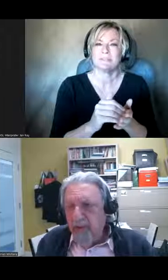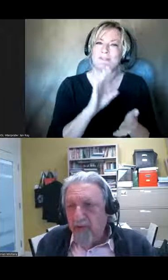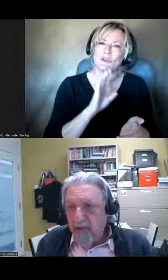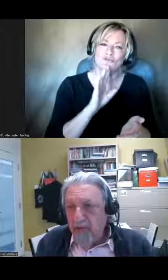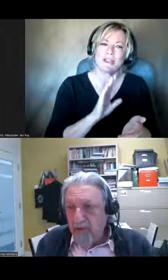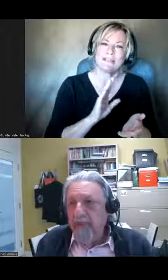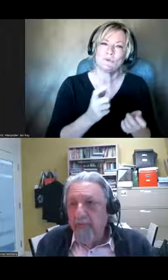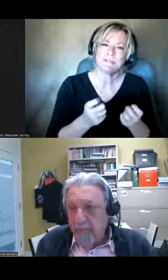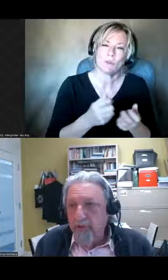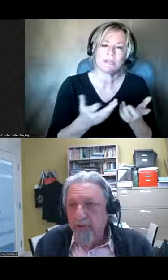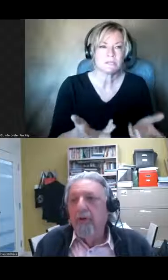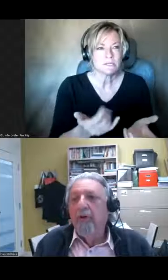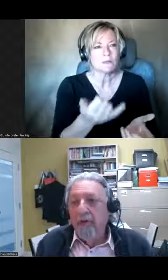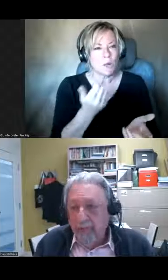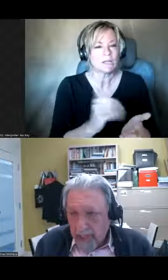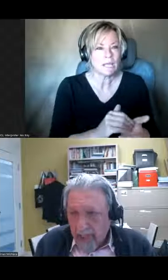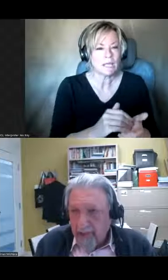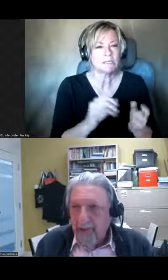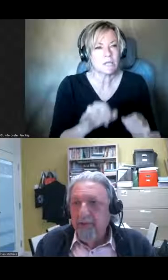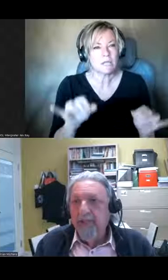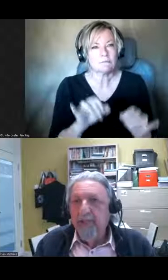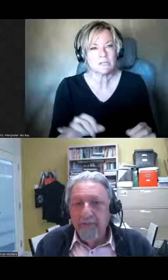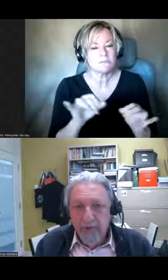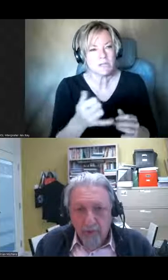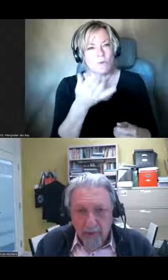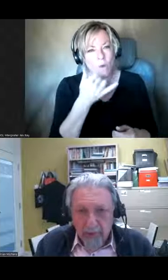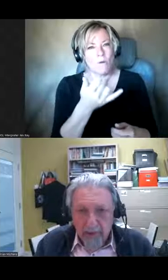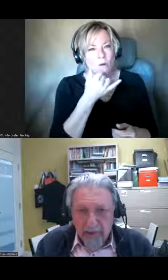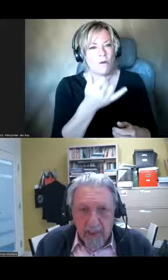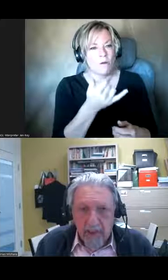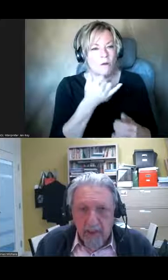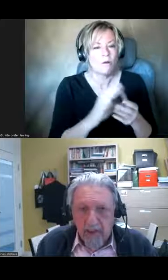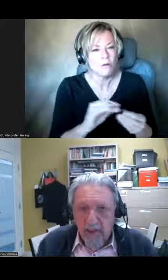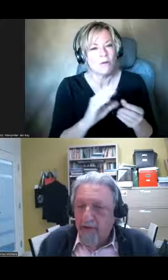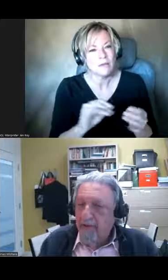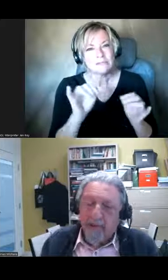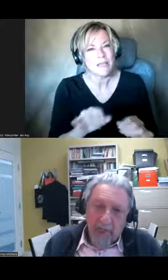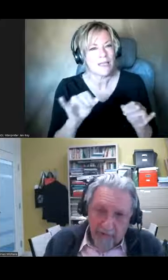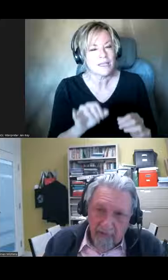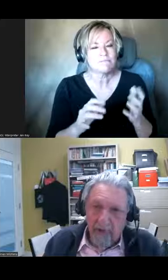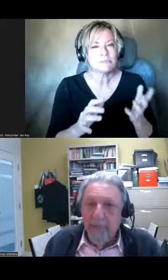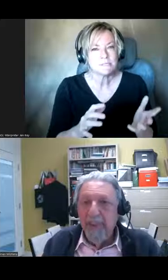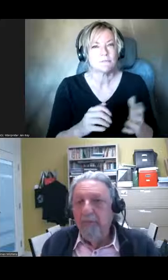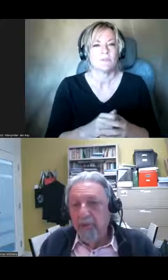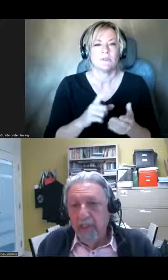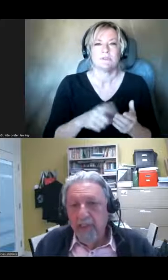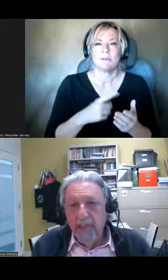frustrating to deal with. Same person calling back, same stories. Sometimes we